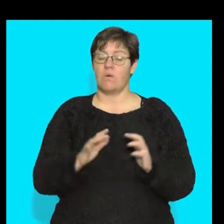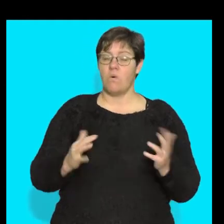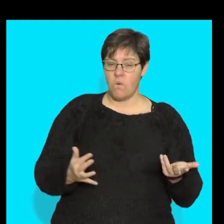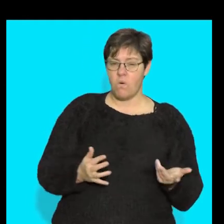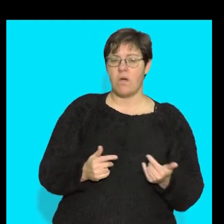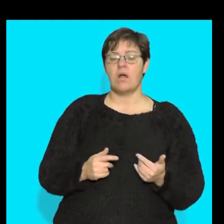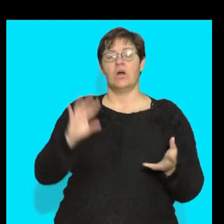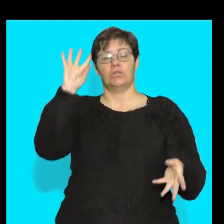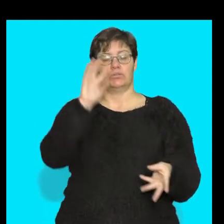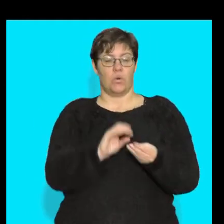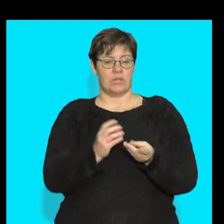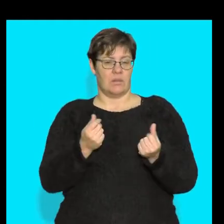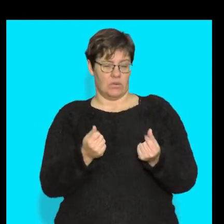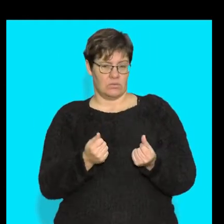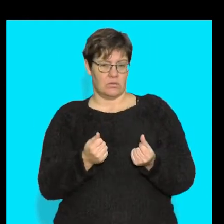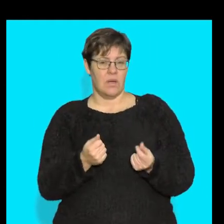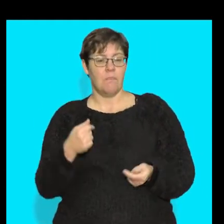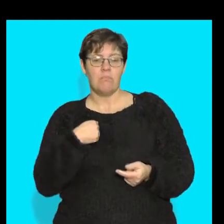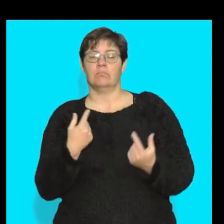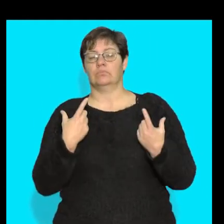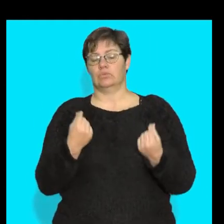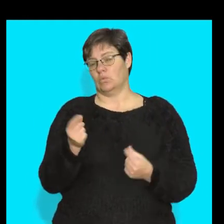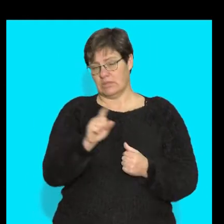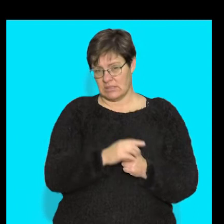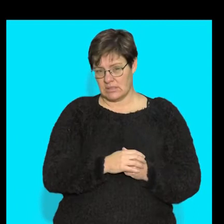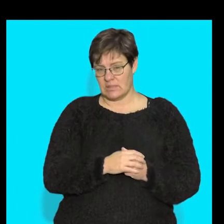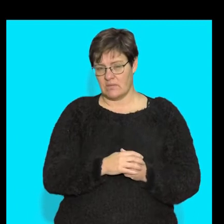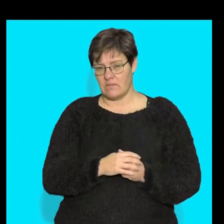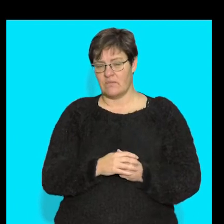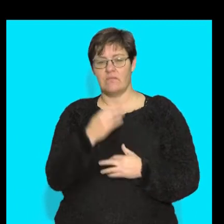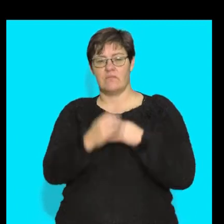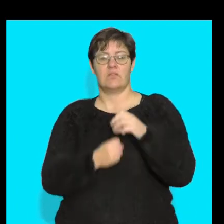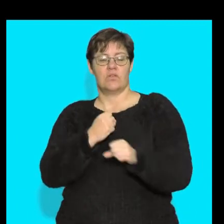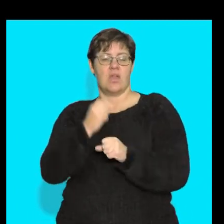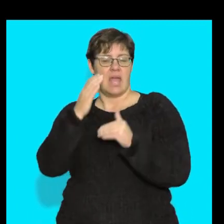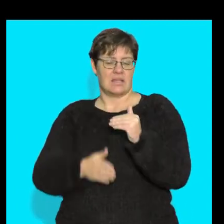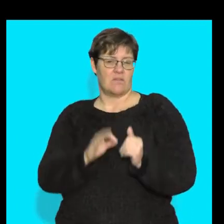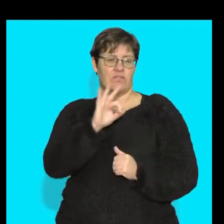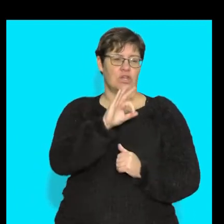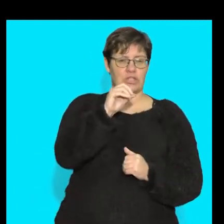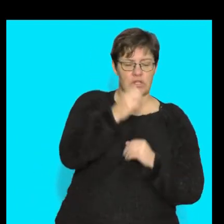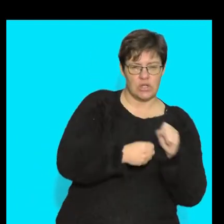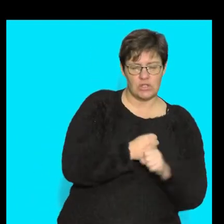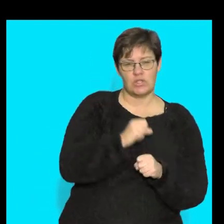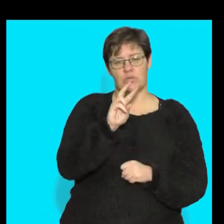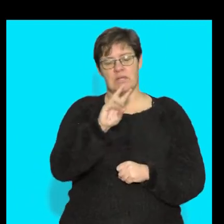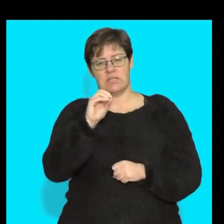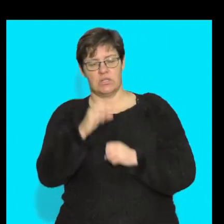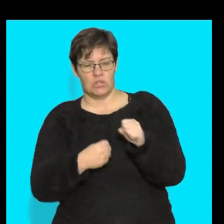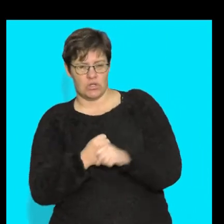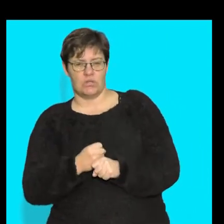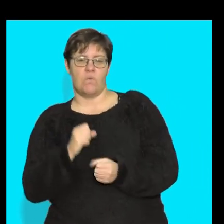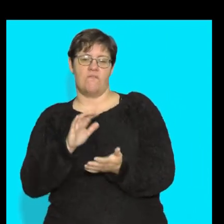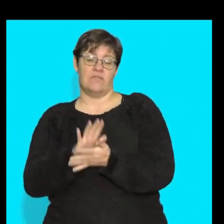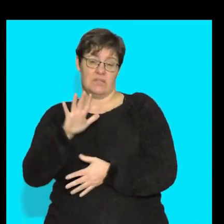or what is the total amount that I am going to pay at the end of 30 years, 20 years, and 15